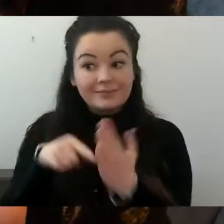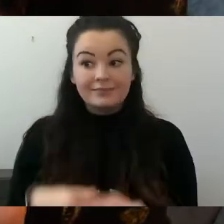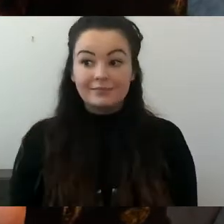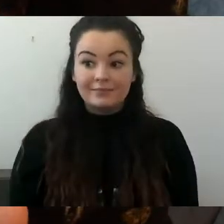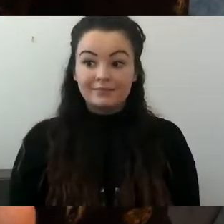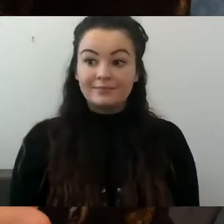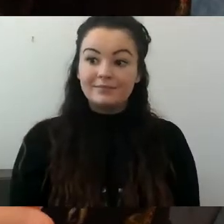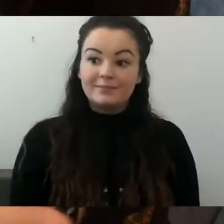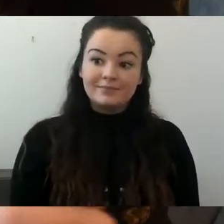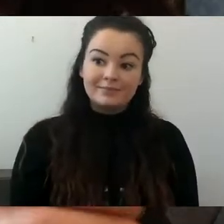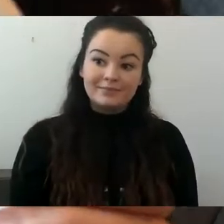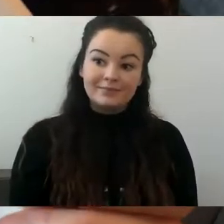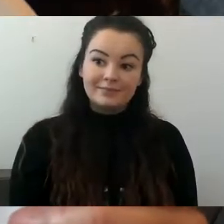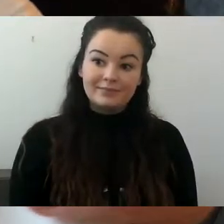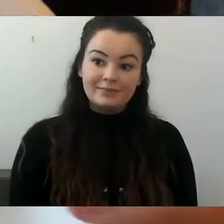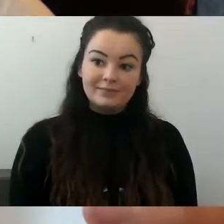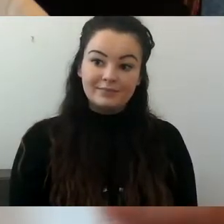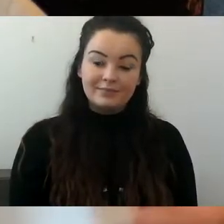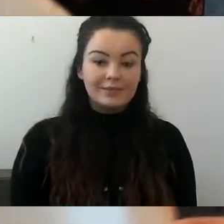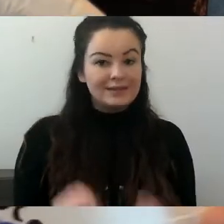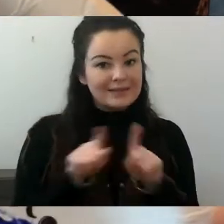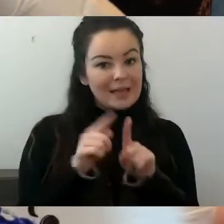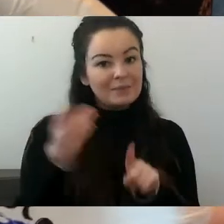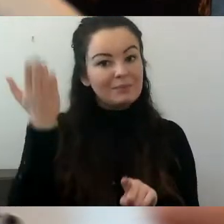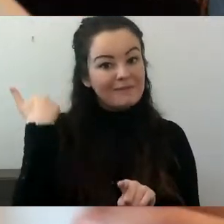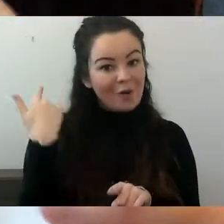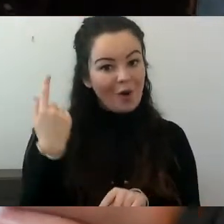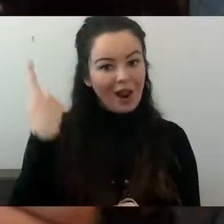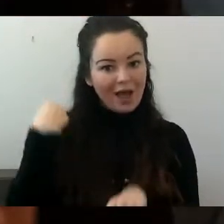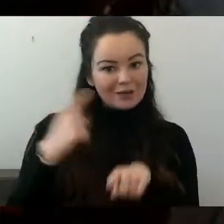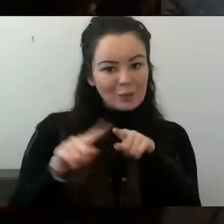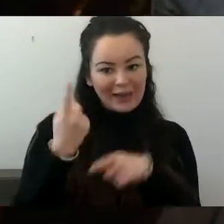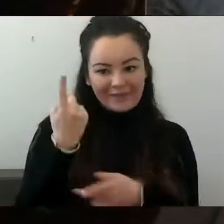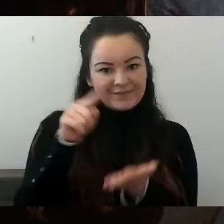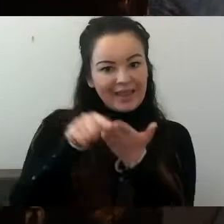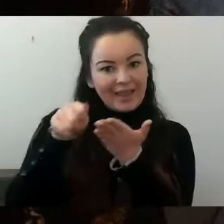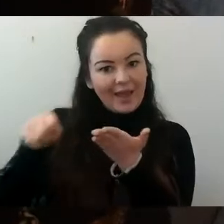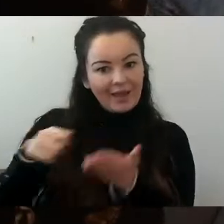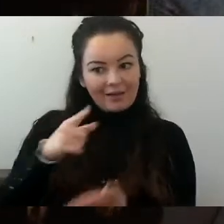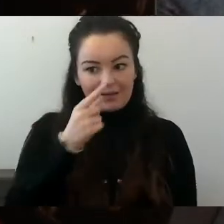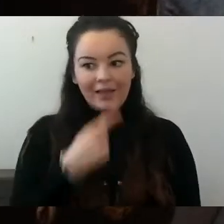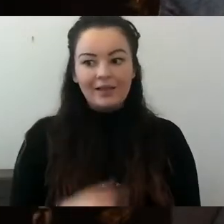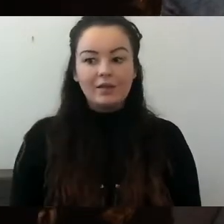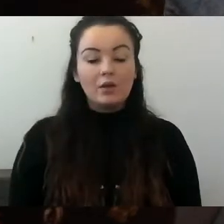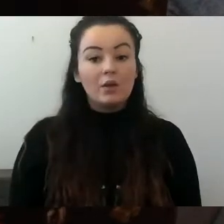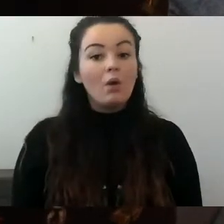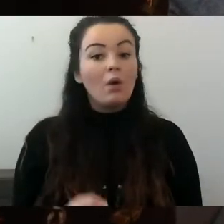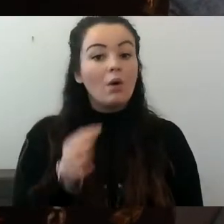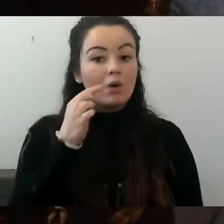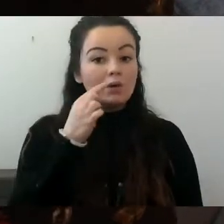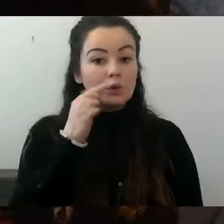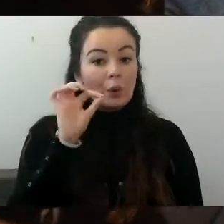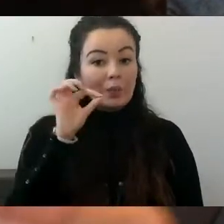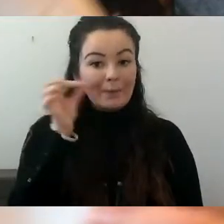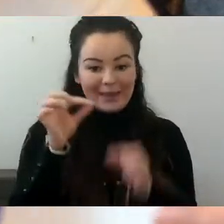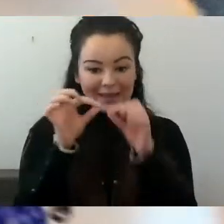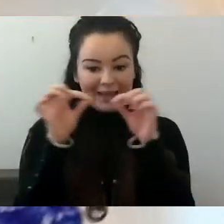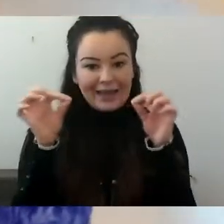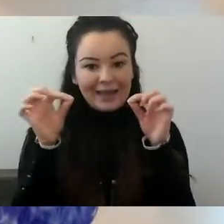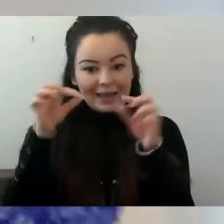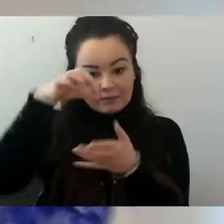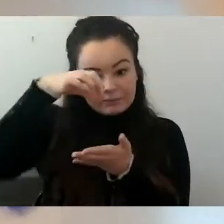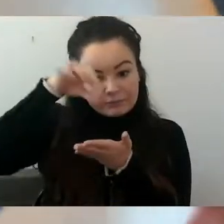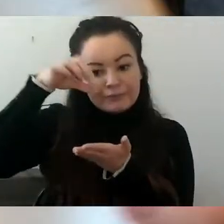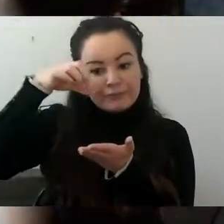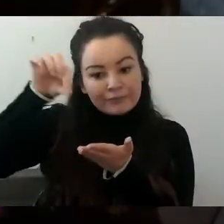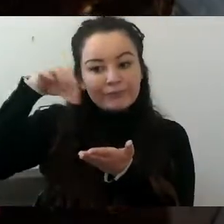fingers, as we did last week when we were doing mark making, or a toothpick.